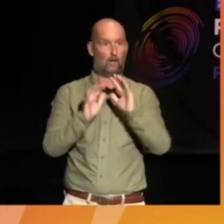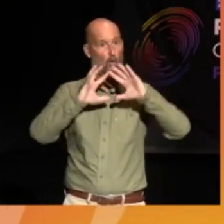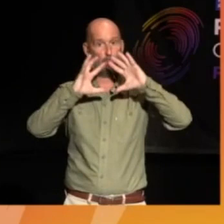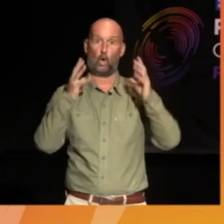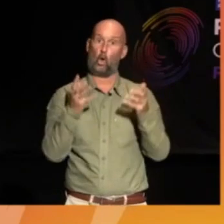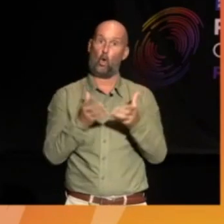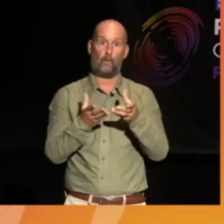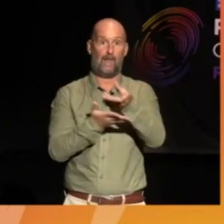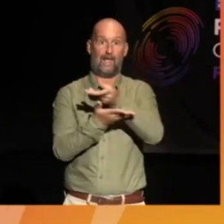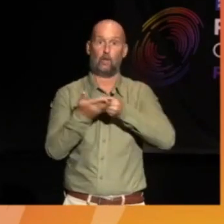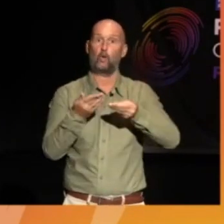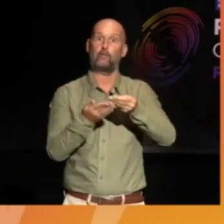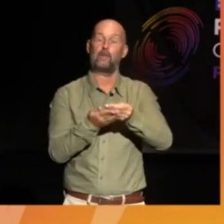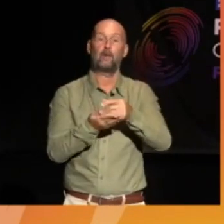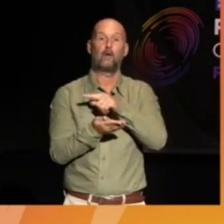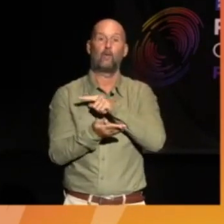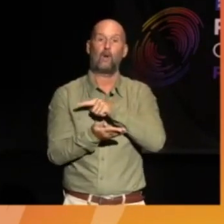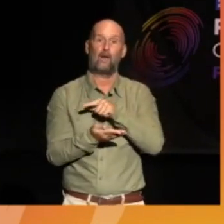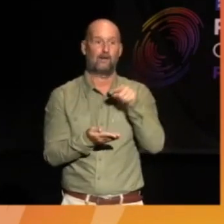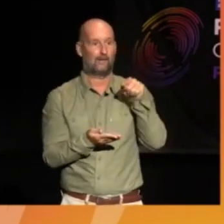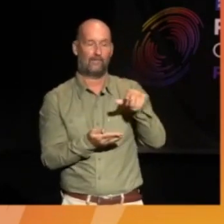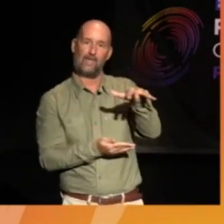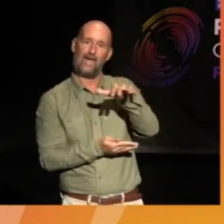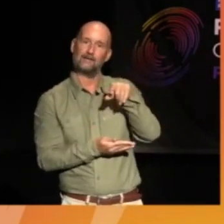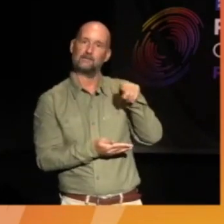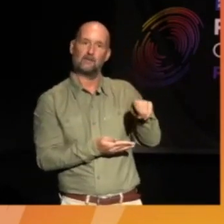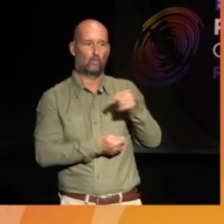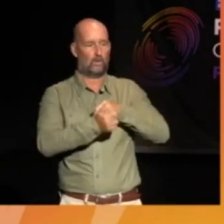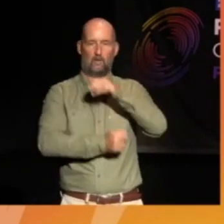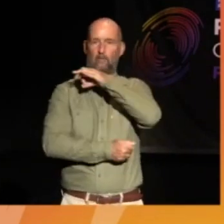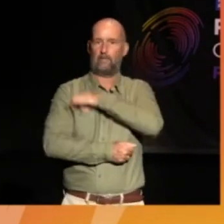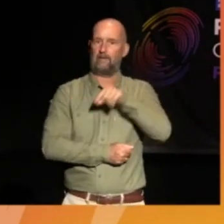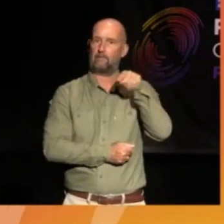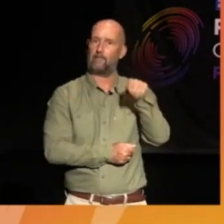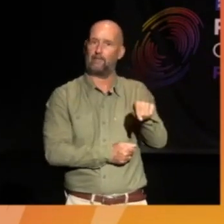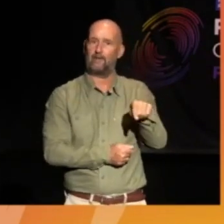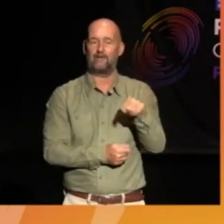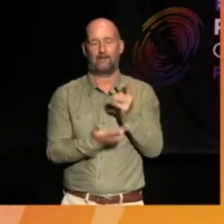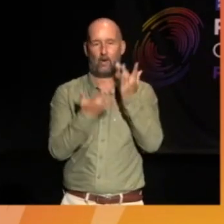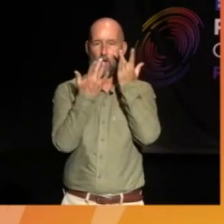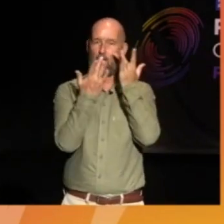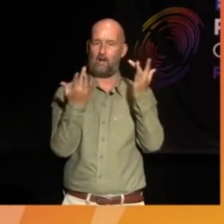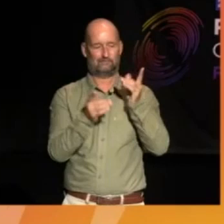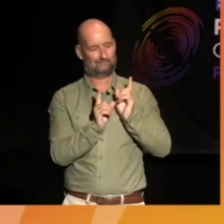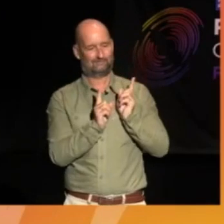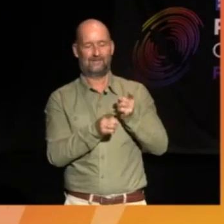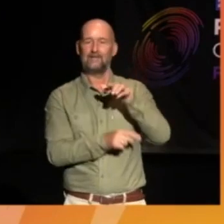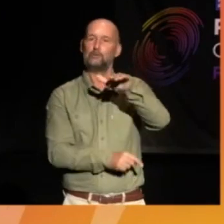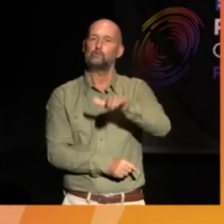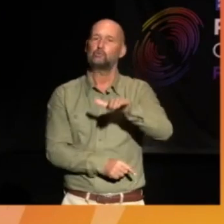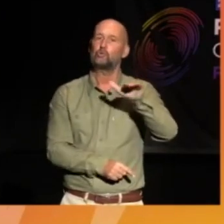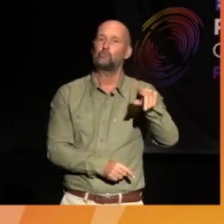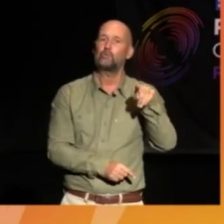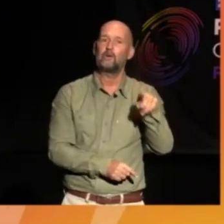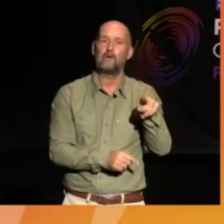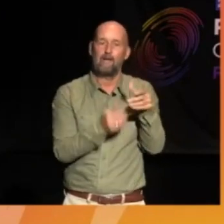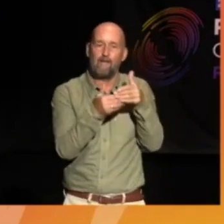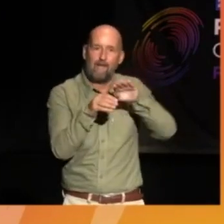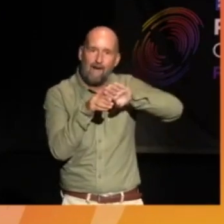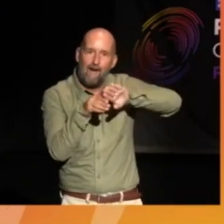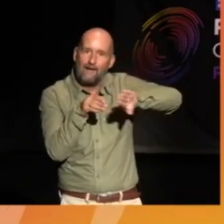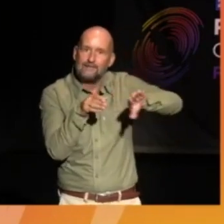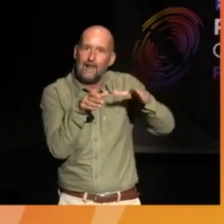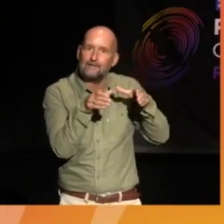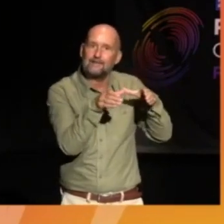we exploit the wealth of that economy. But you can see straight away that these children are, in a sense, isolated from